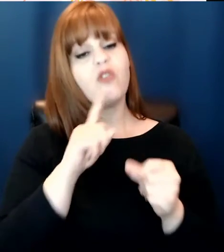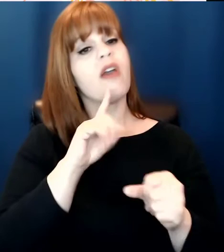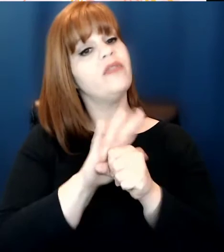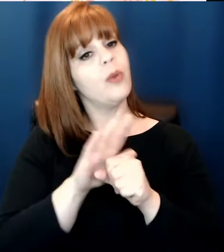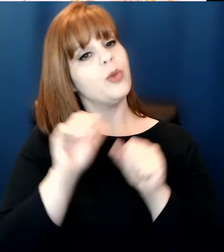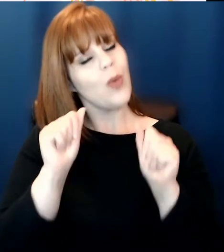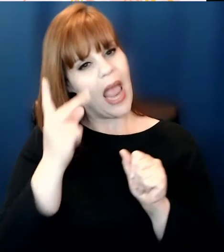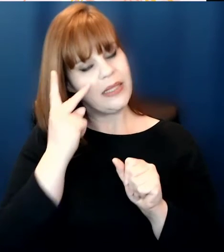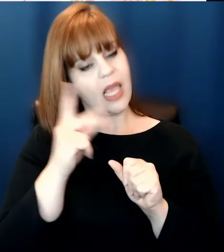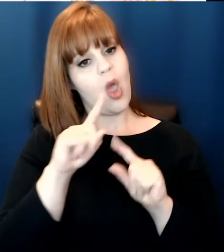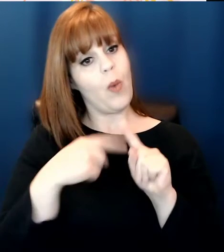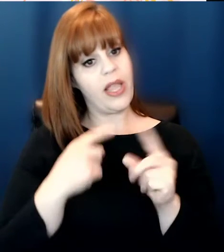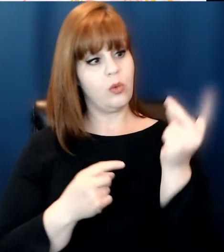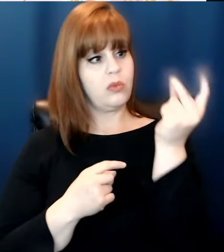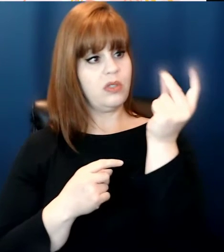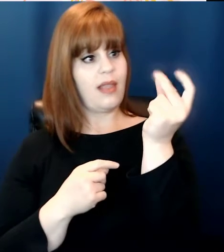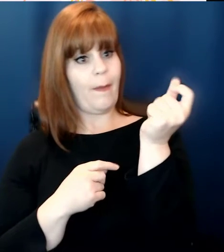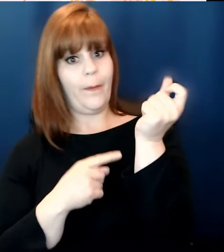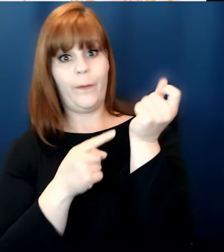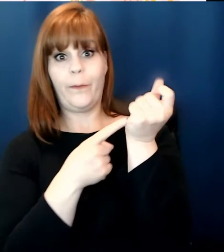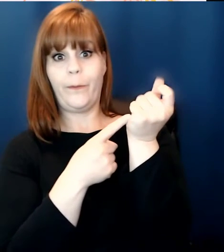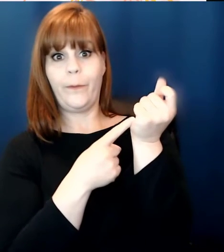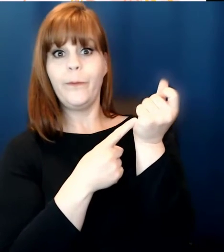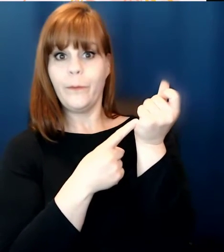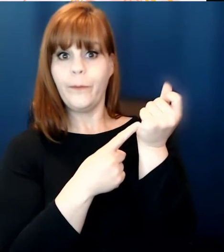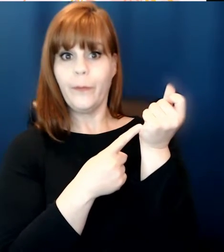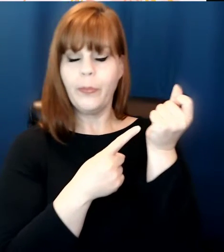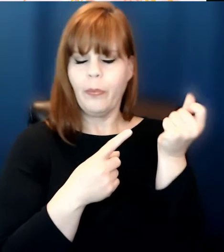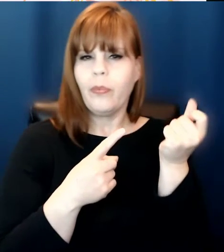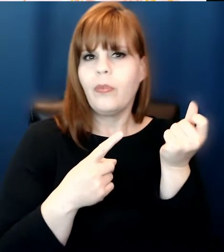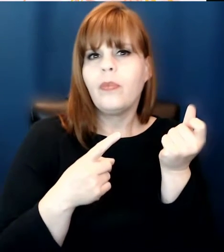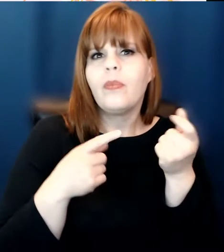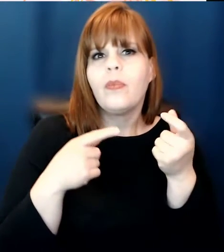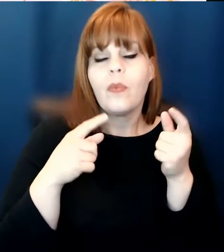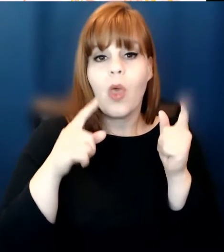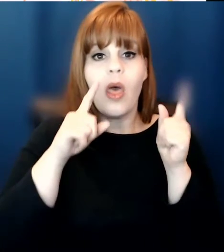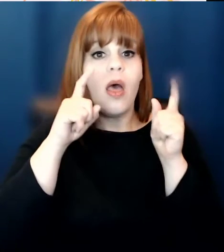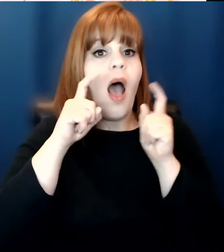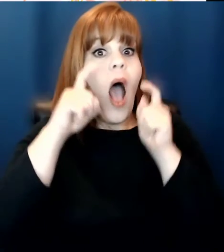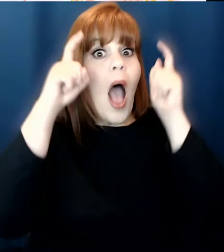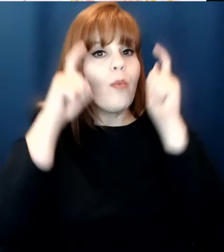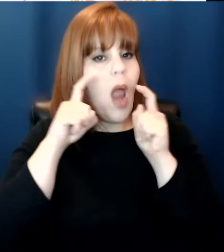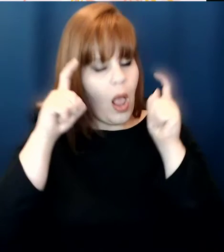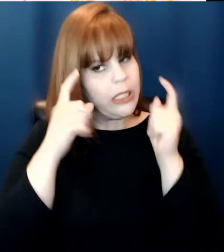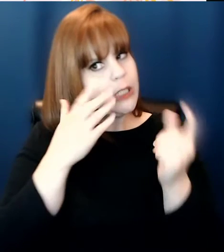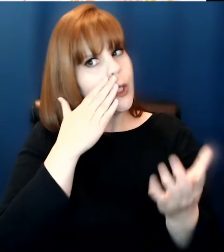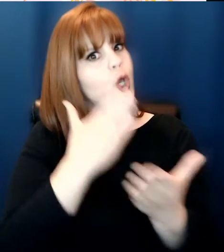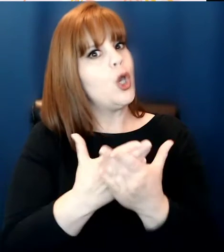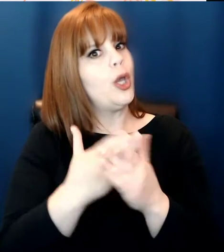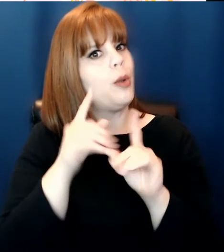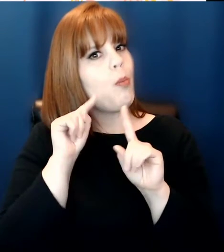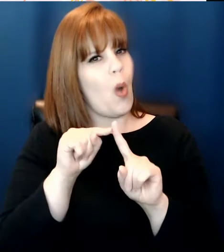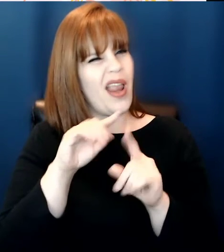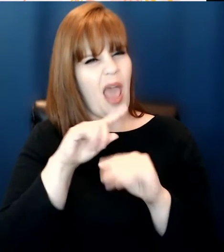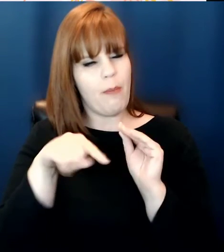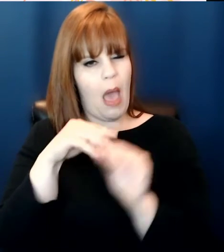you can see when you snap your fingers or something. While the eyebrows is definitely a valid